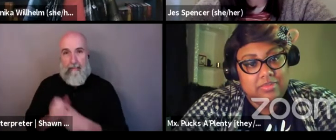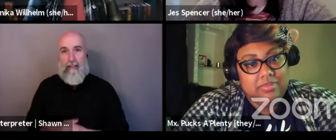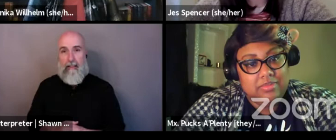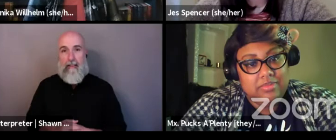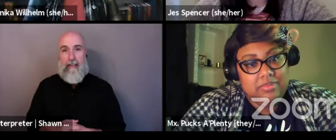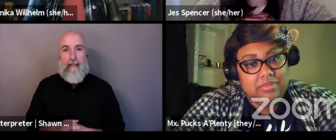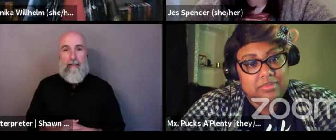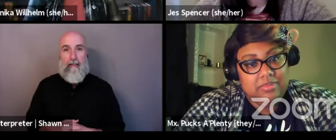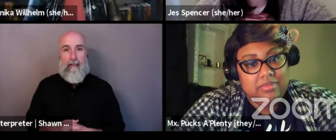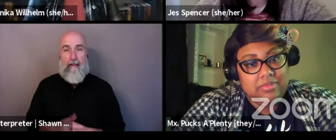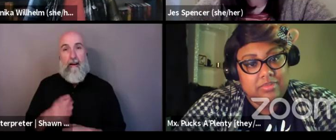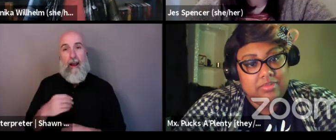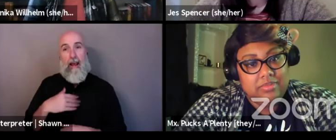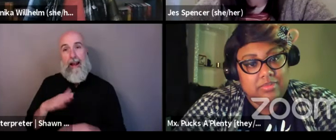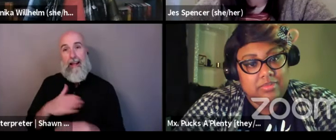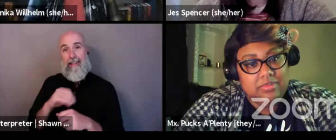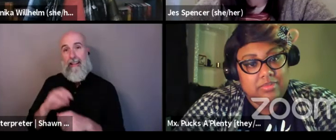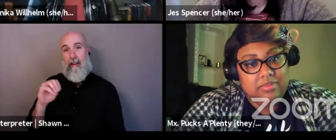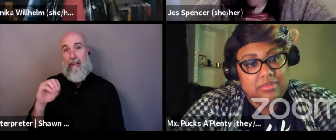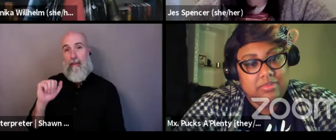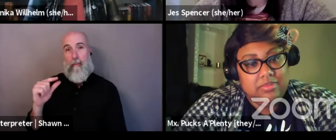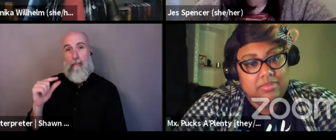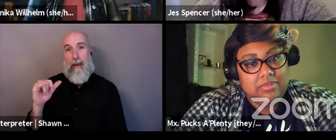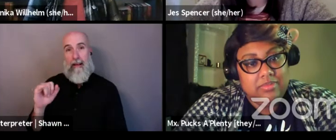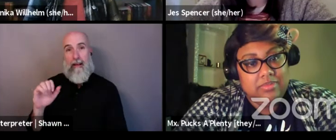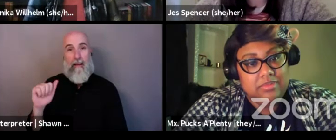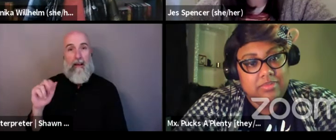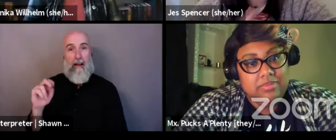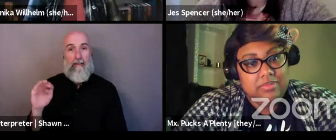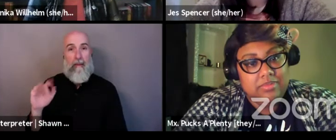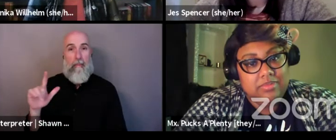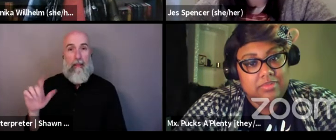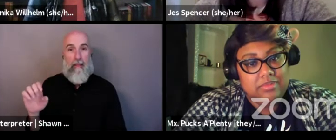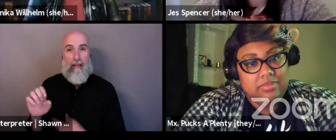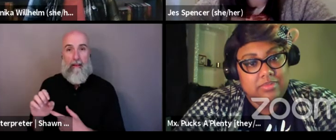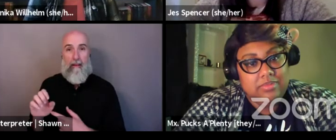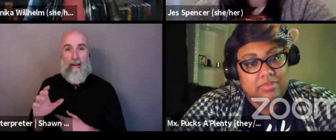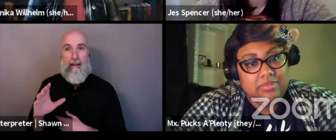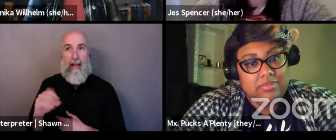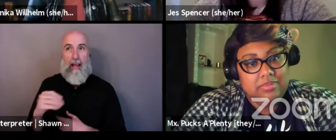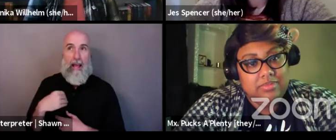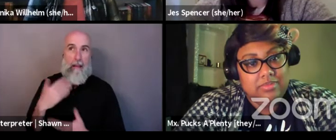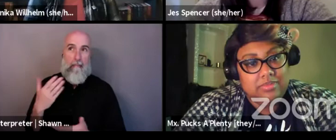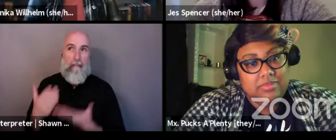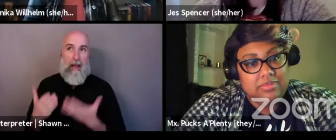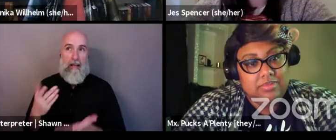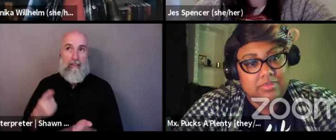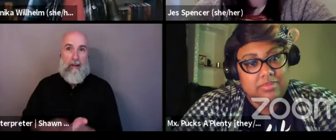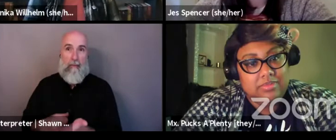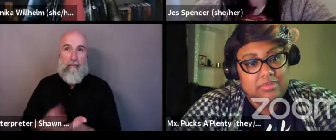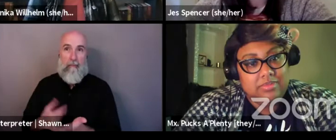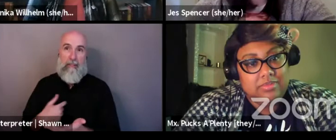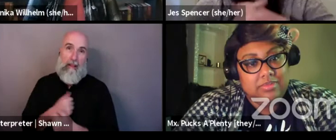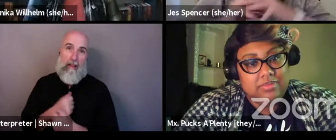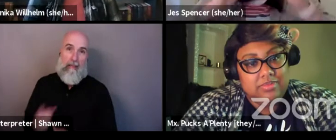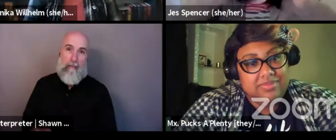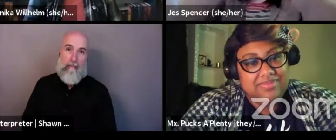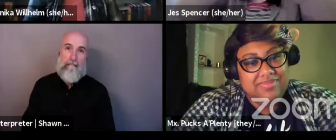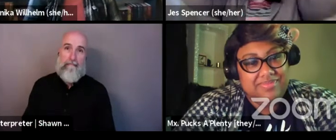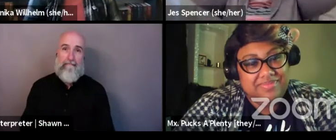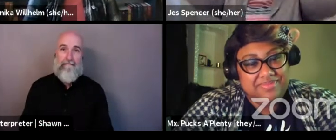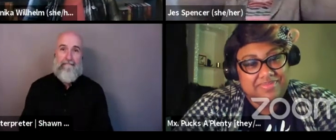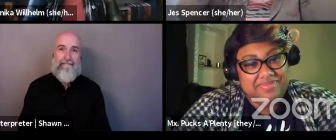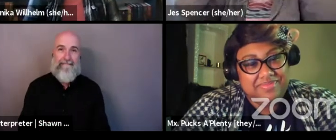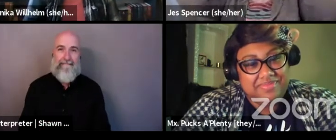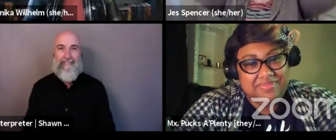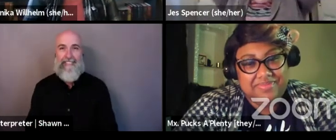I sing in the Maggie Ensemble, which I may talk about because I love them.